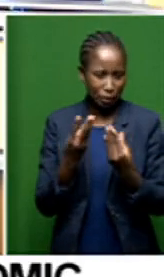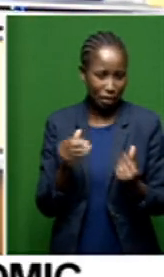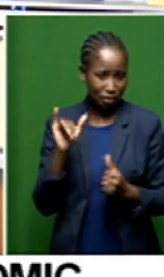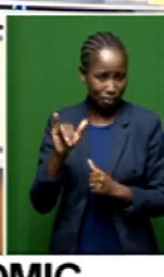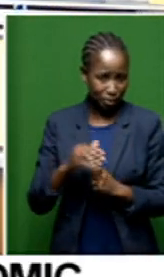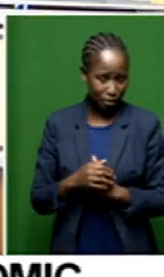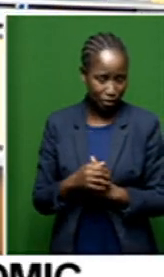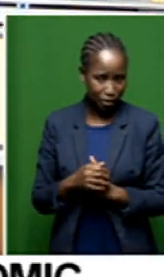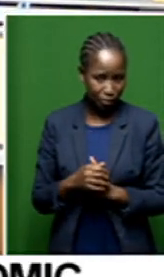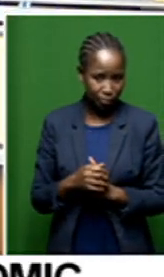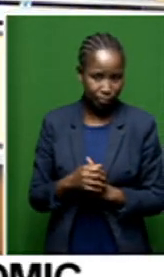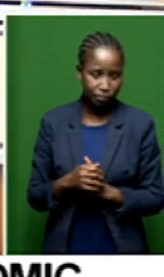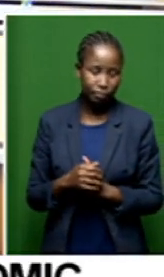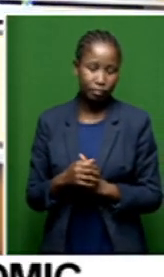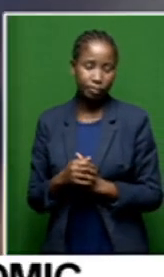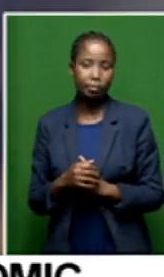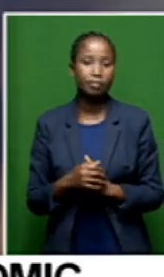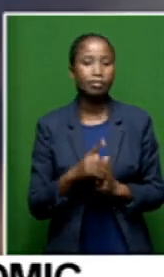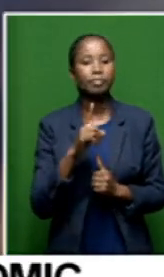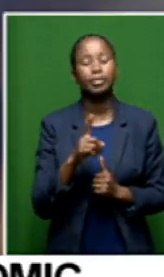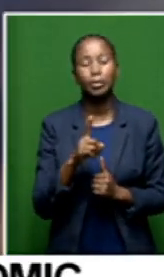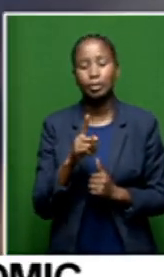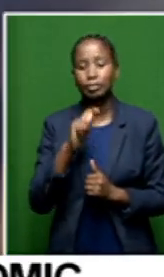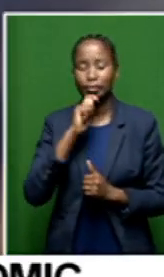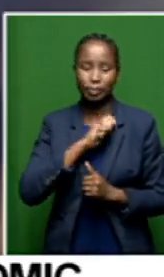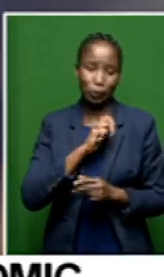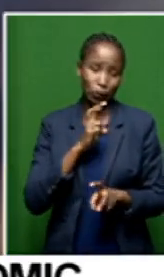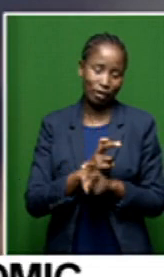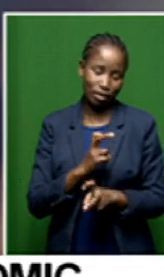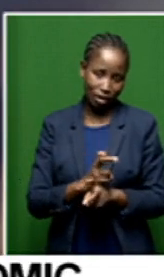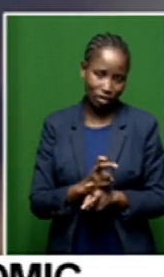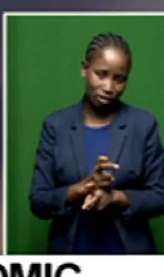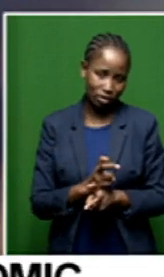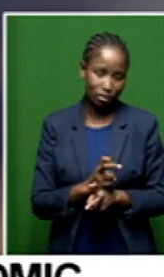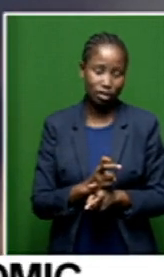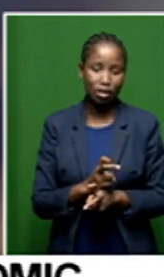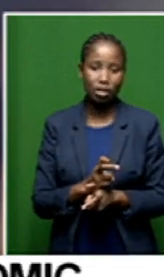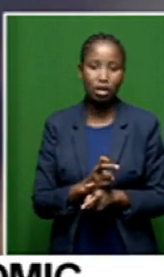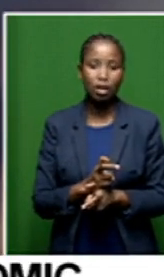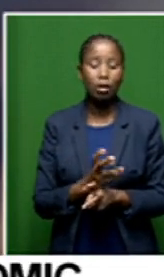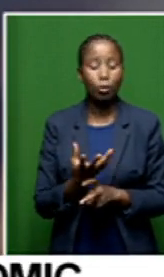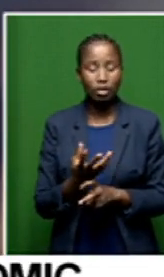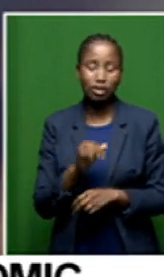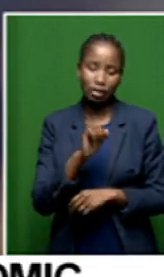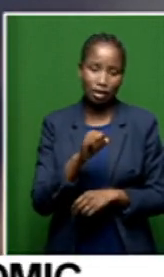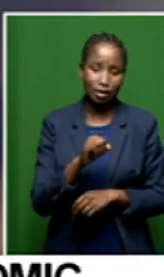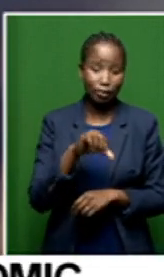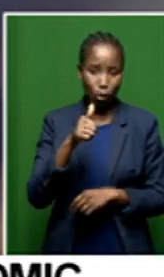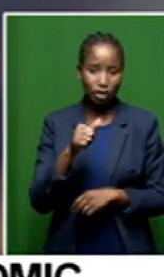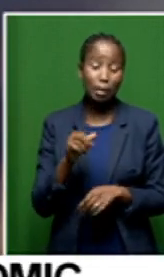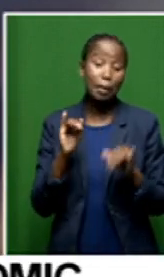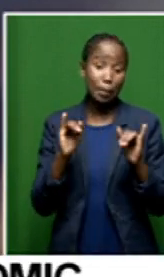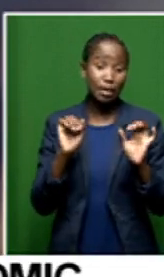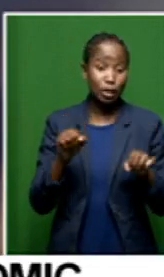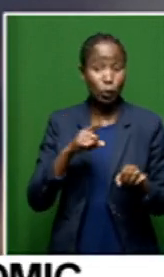Sure. I mean, it's incredibly difficult because, so firstly, yes, it is factored into those. And I mean, I think when